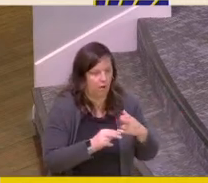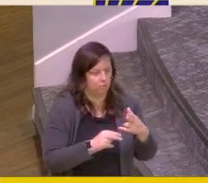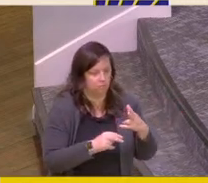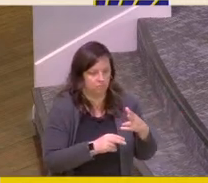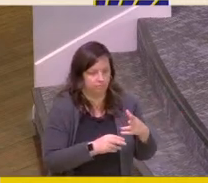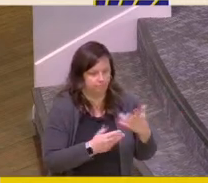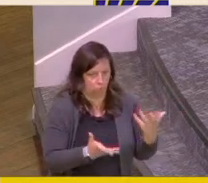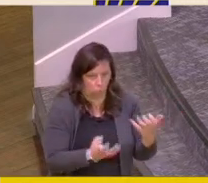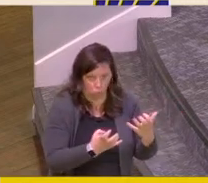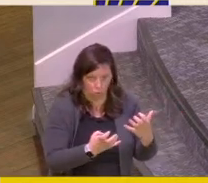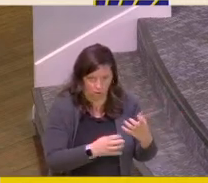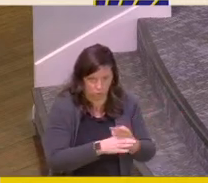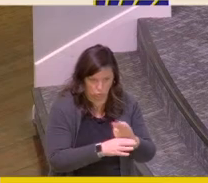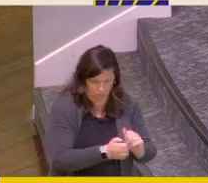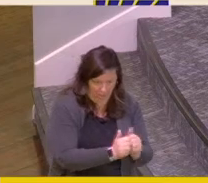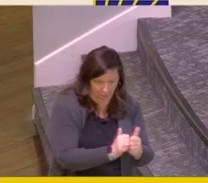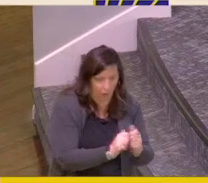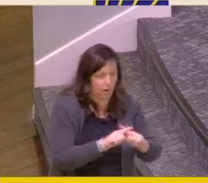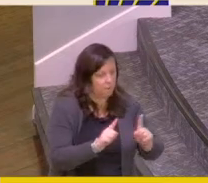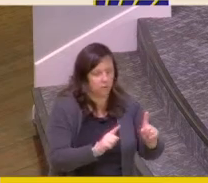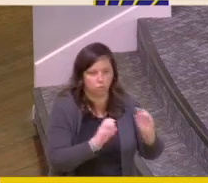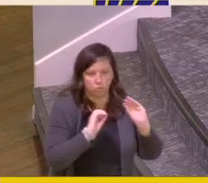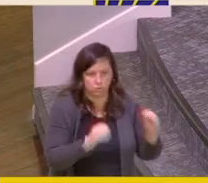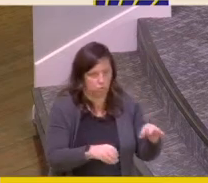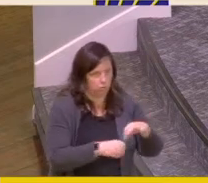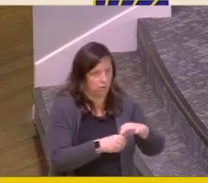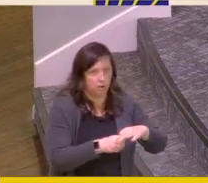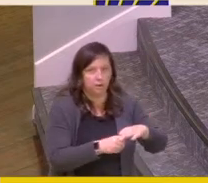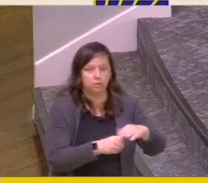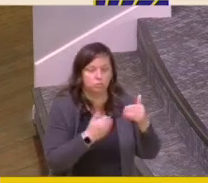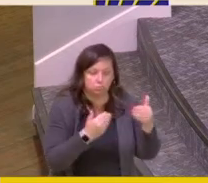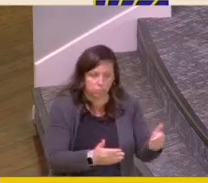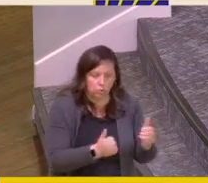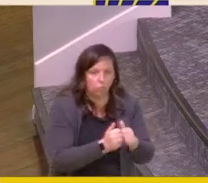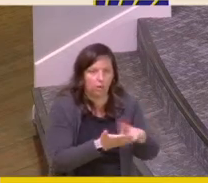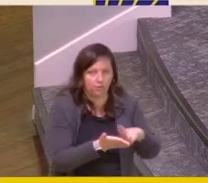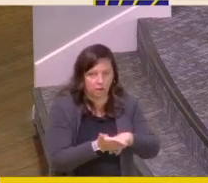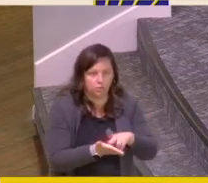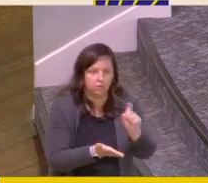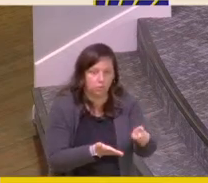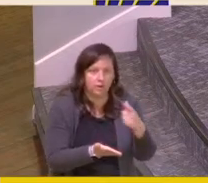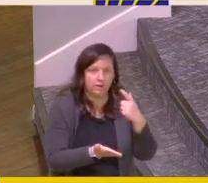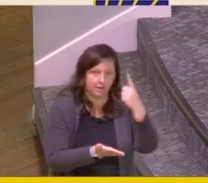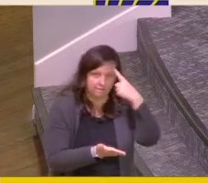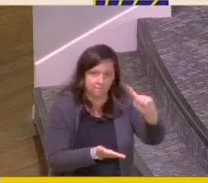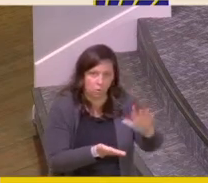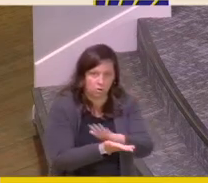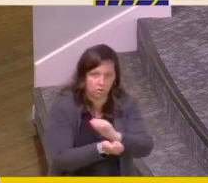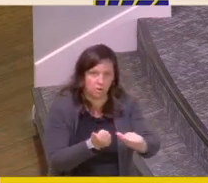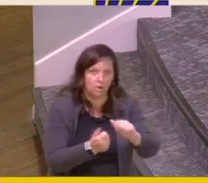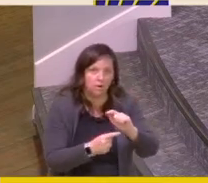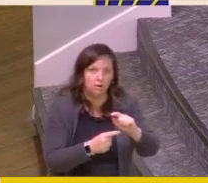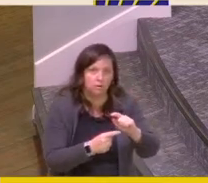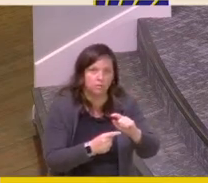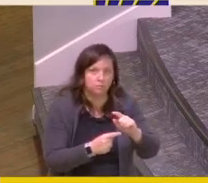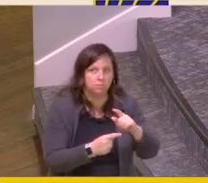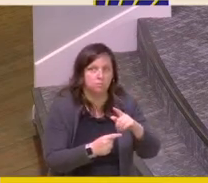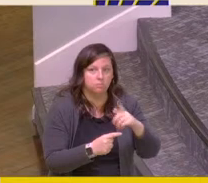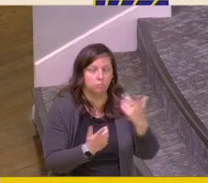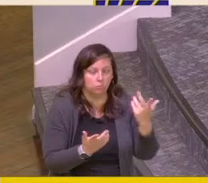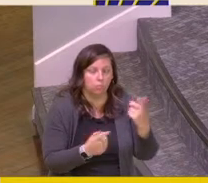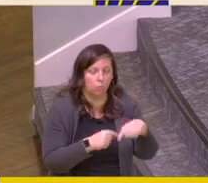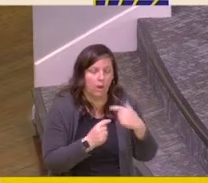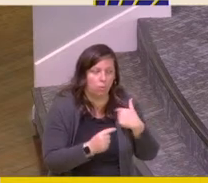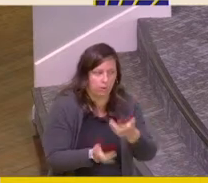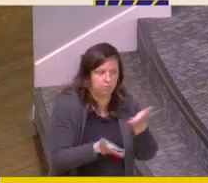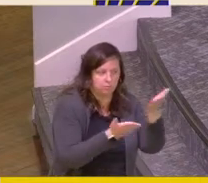action to move forward with the contract needed to do the demolition once we brought that in